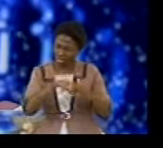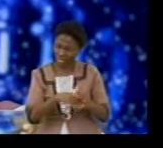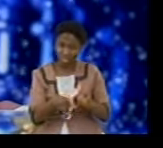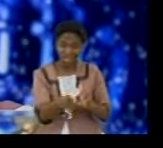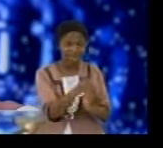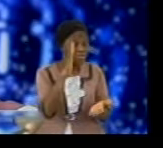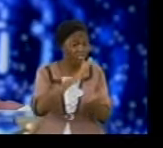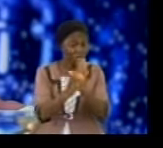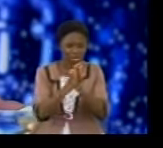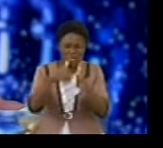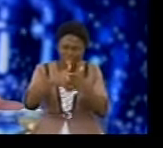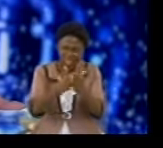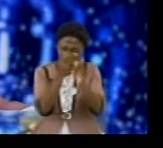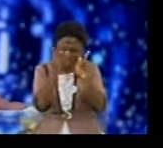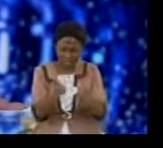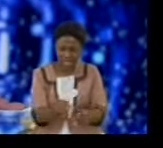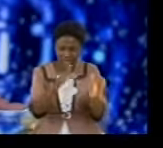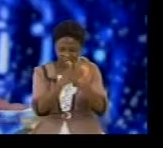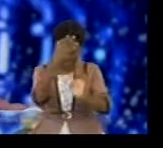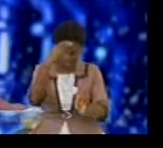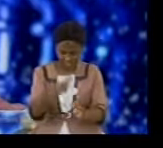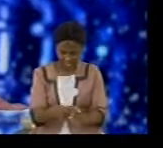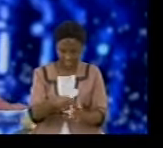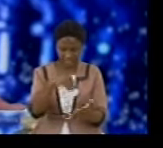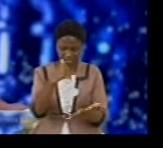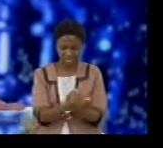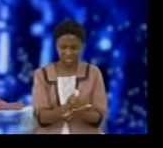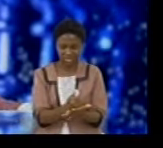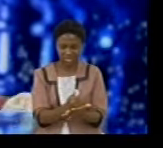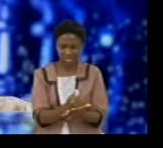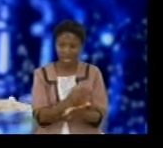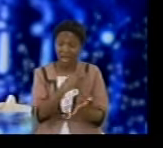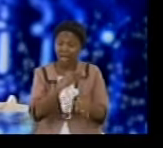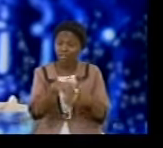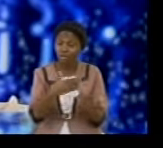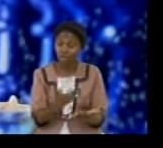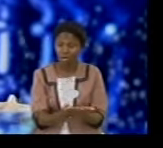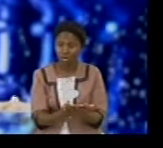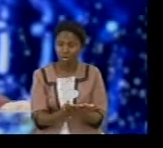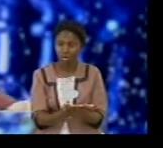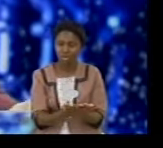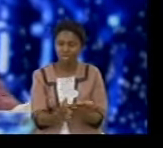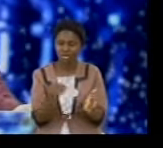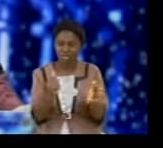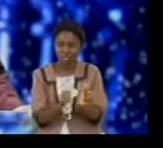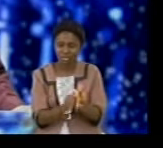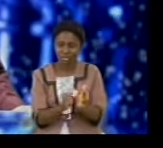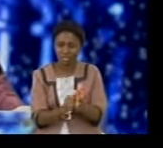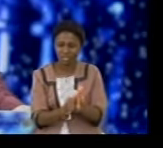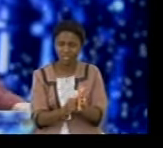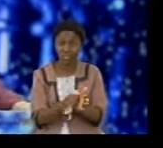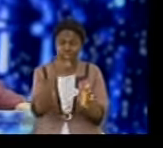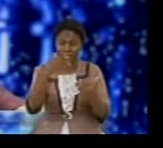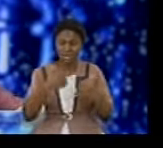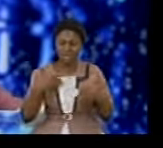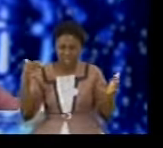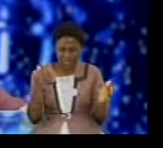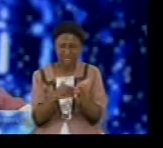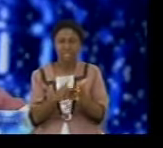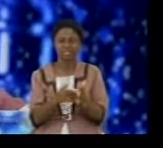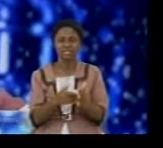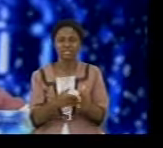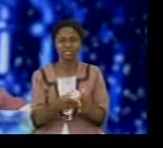creatures before you in Jesus' name. And all that may have been against them before this time, remove, O